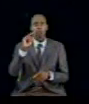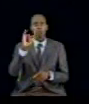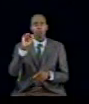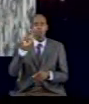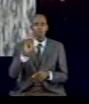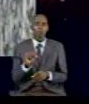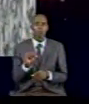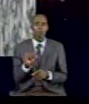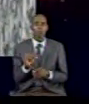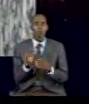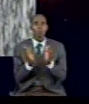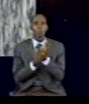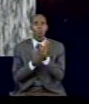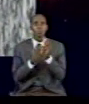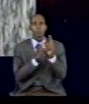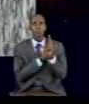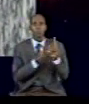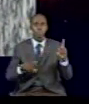the Lord.